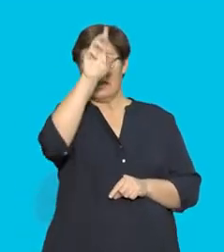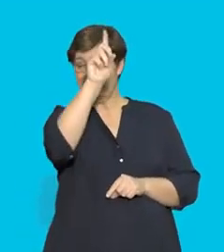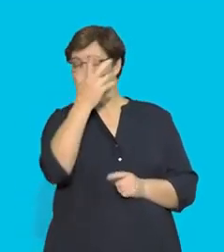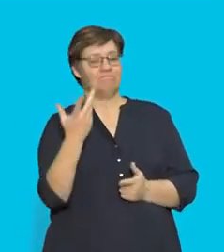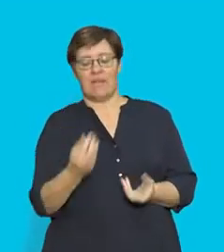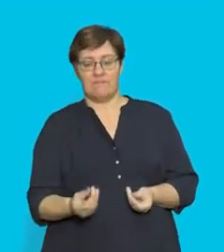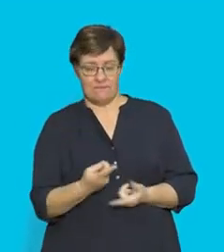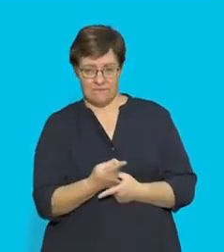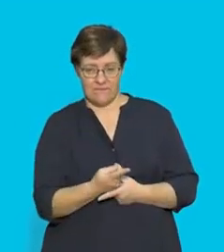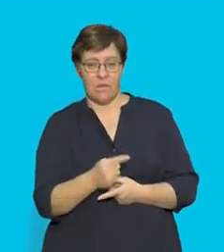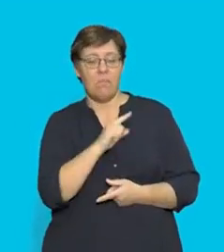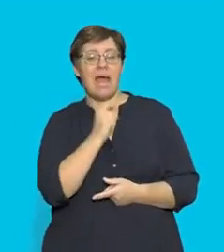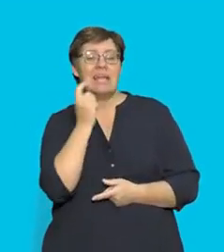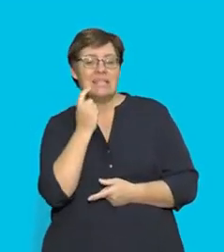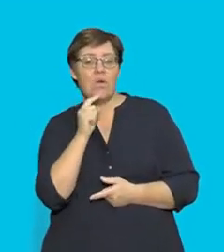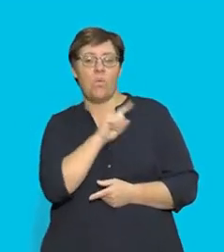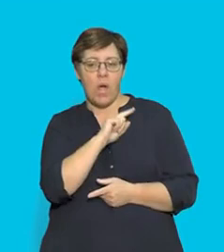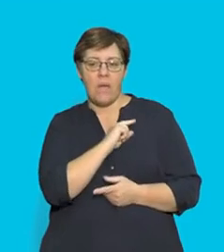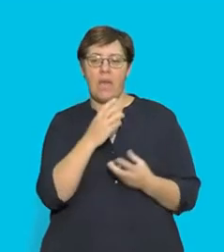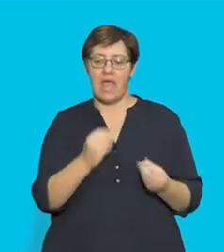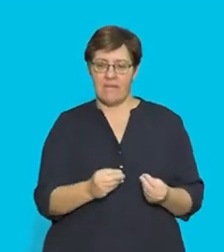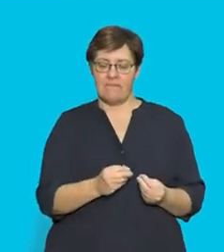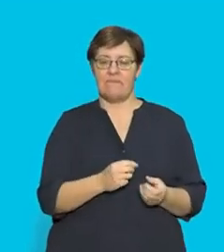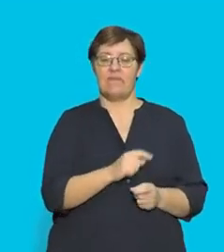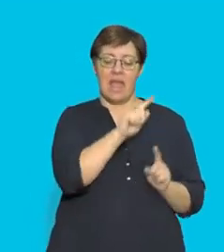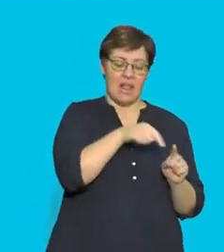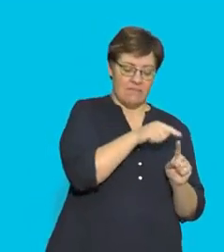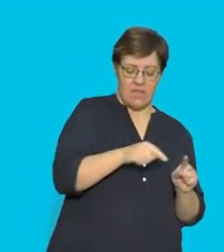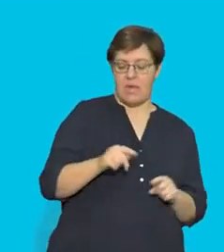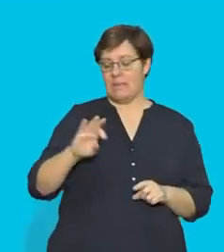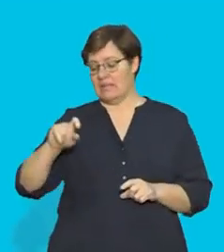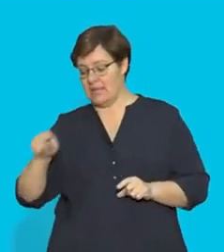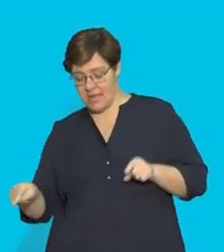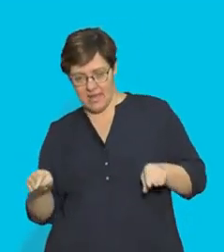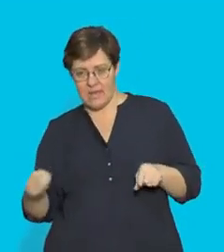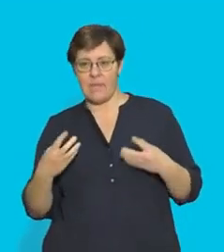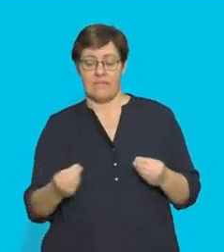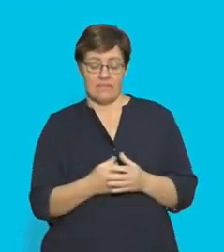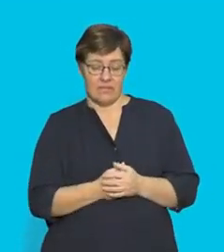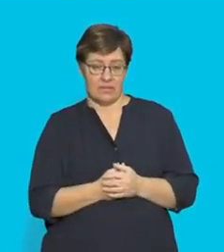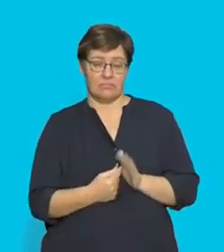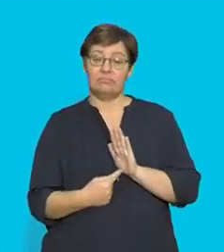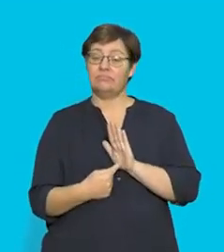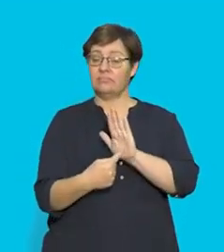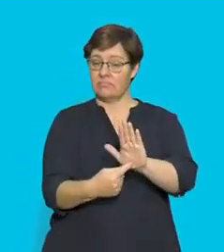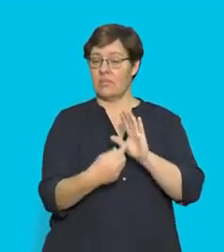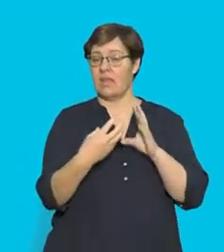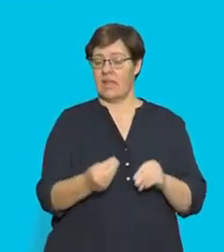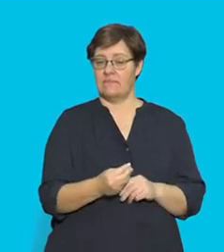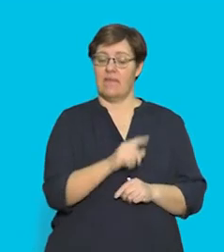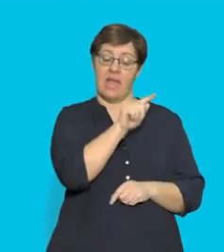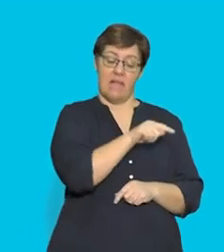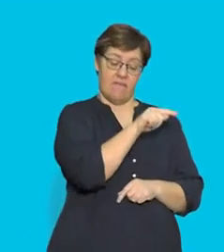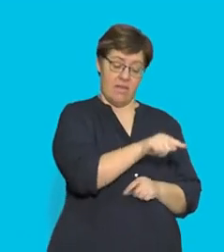enough to find because we have alpha and we have beta in the same diagram. So basically, in this diagram, we've got